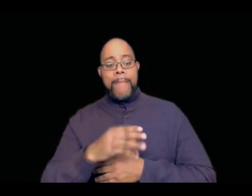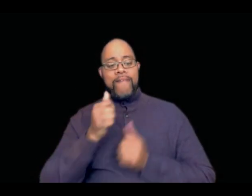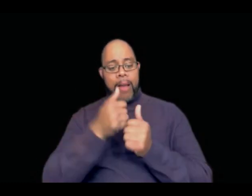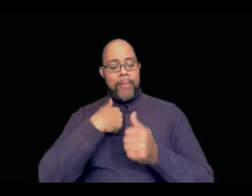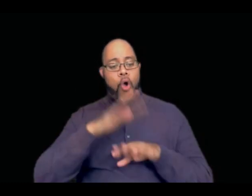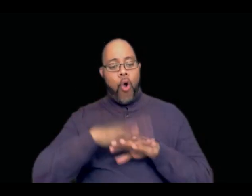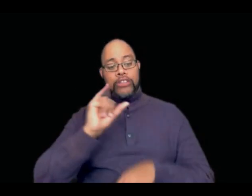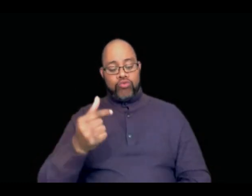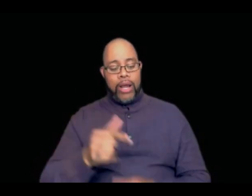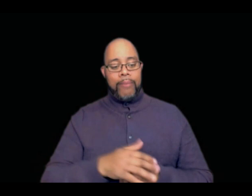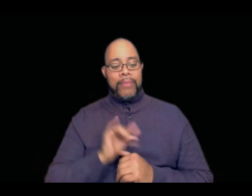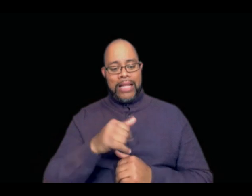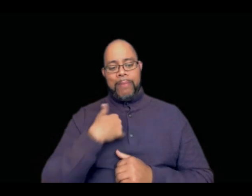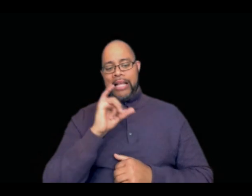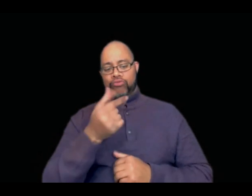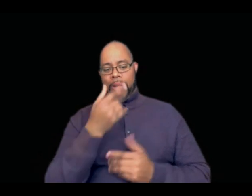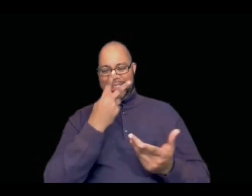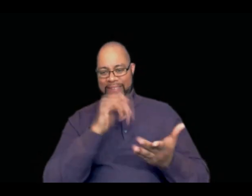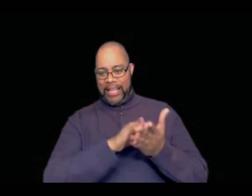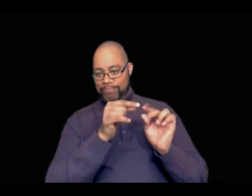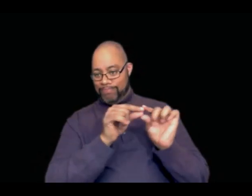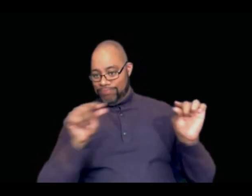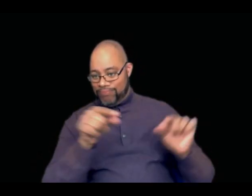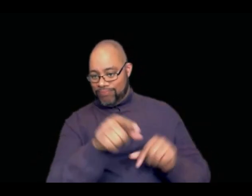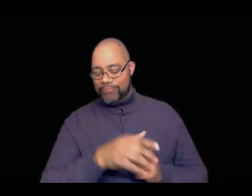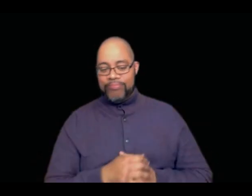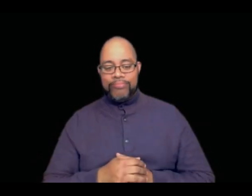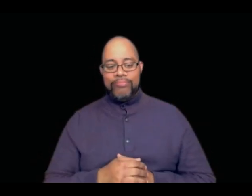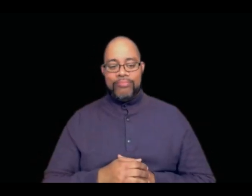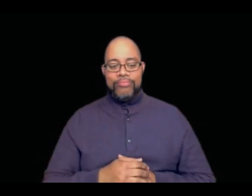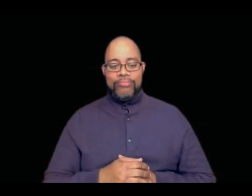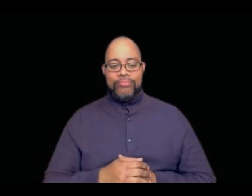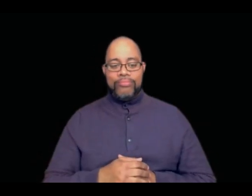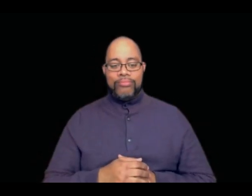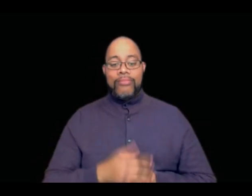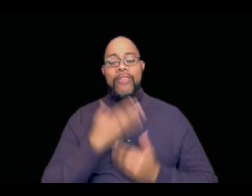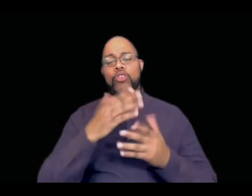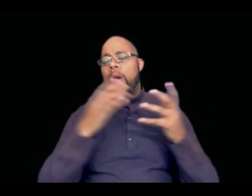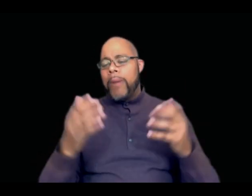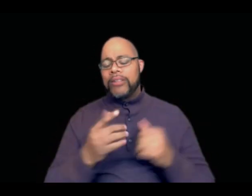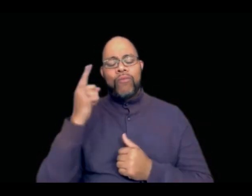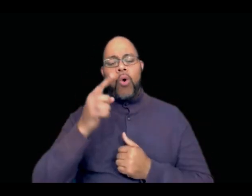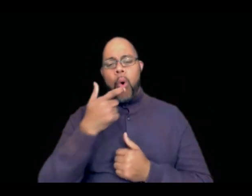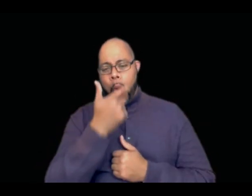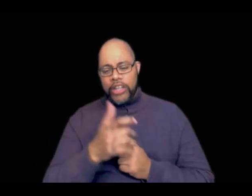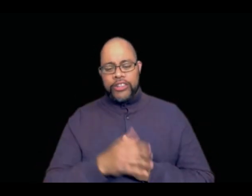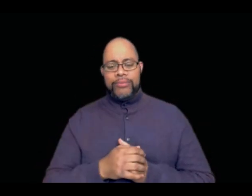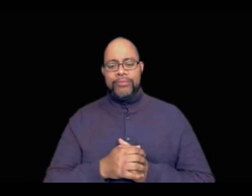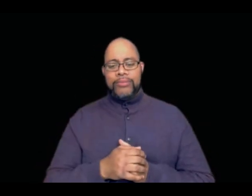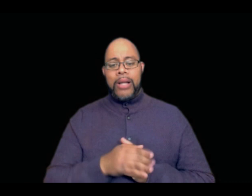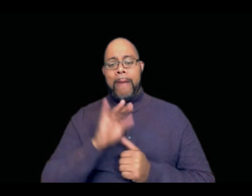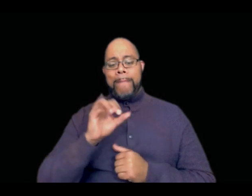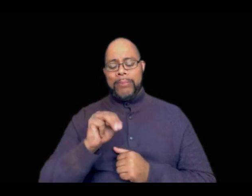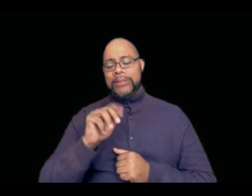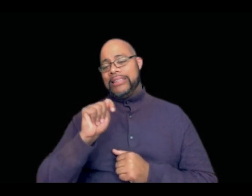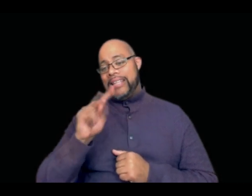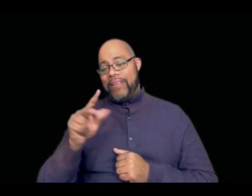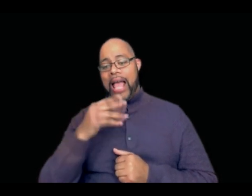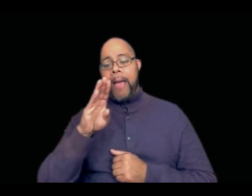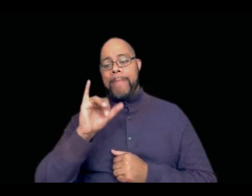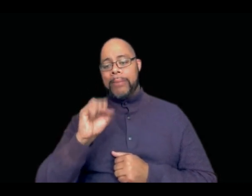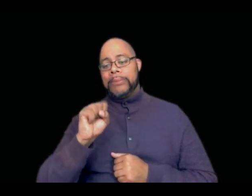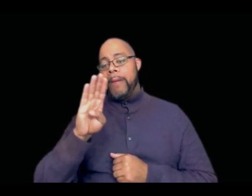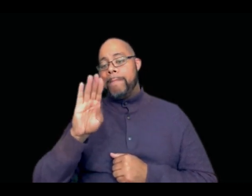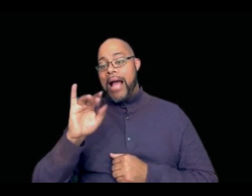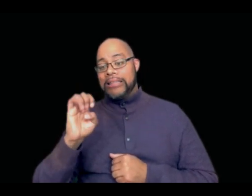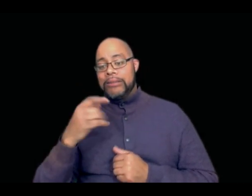destiny.coleman.stem@gmail.com, and you can follow me on Instagram. There's my Instagram handle right there. Thank you so much for tuning in to BIMS TV